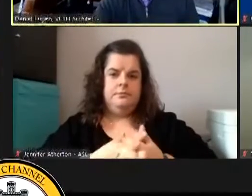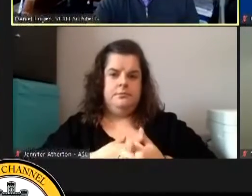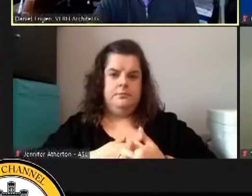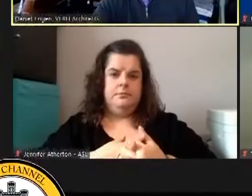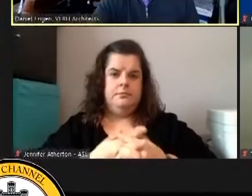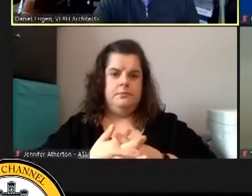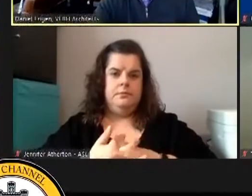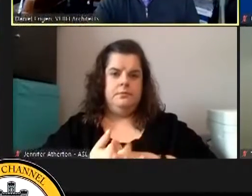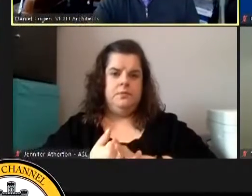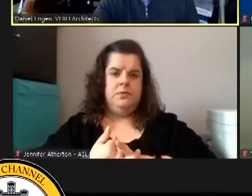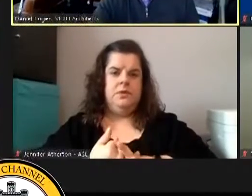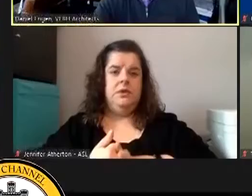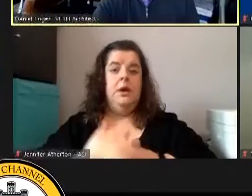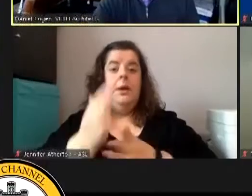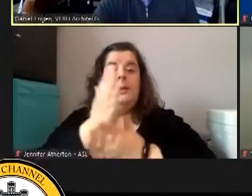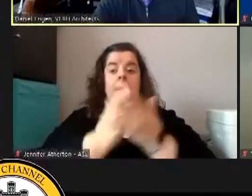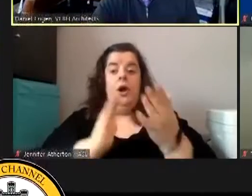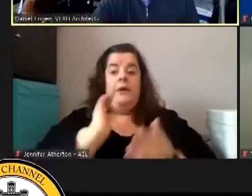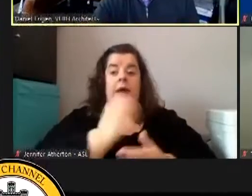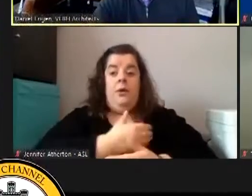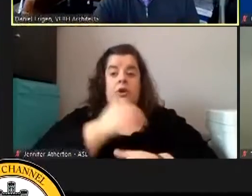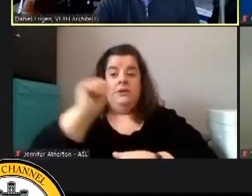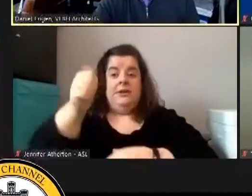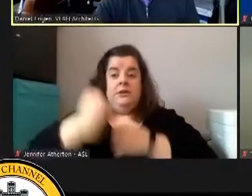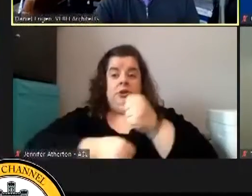So as part of our 10-year plan,